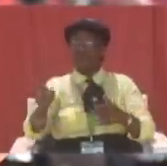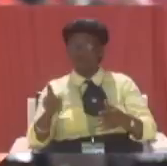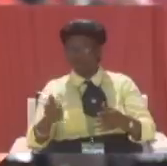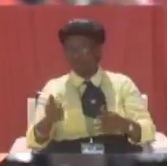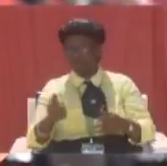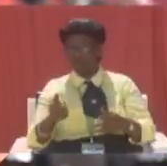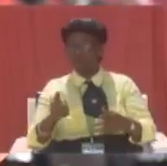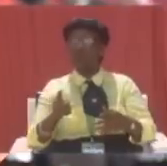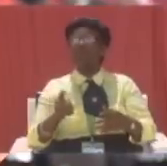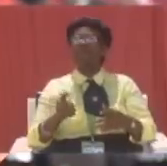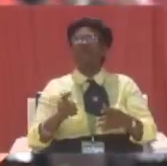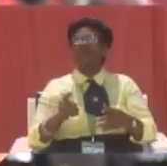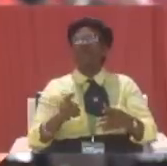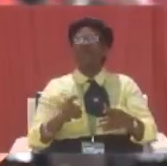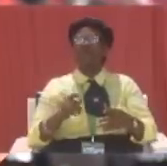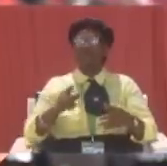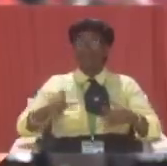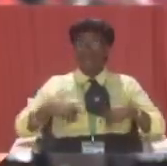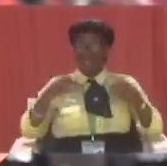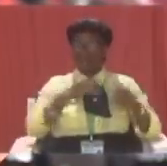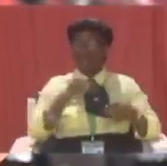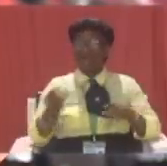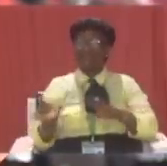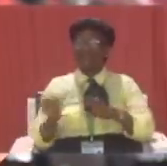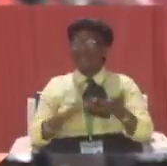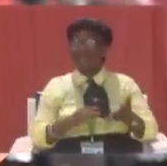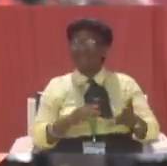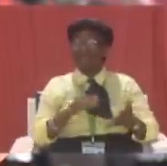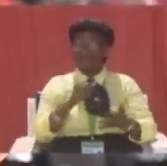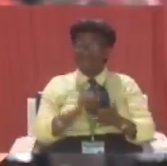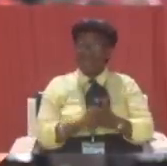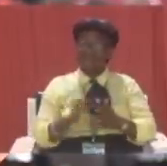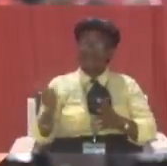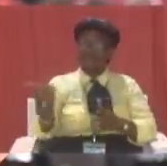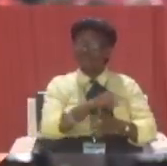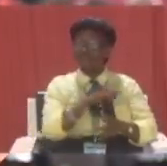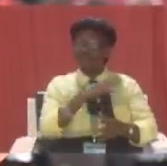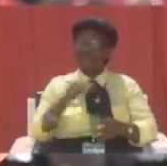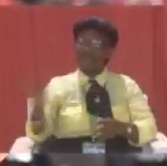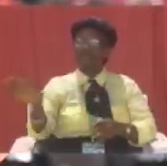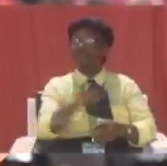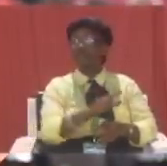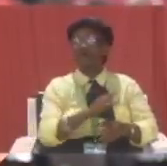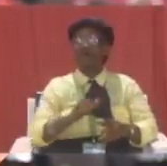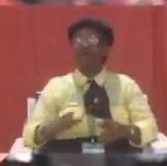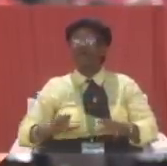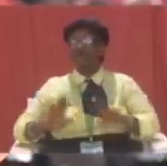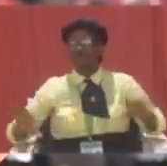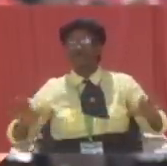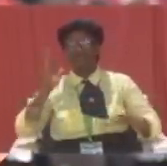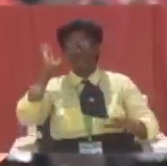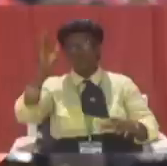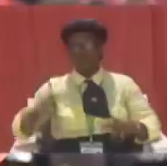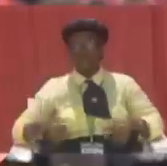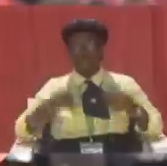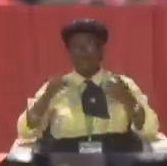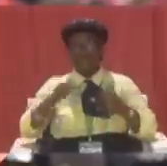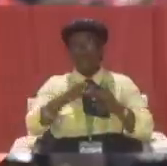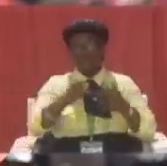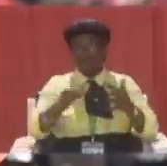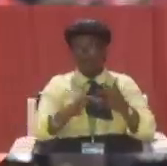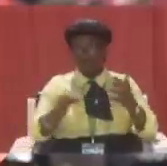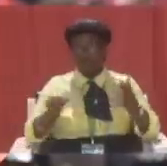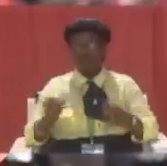life that you and your children may live. Your choice will